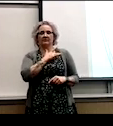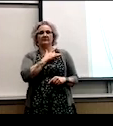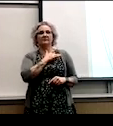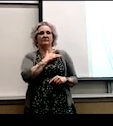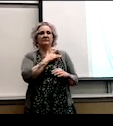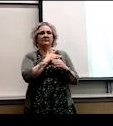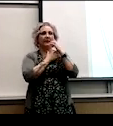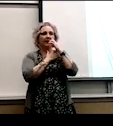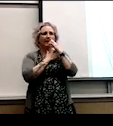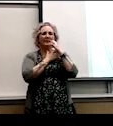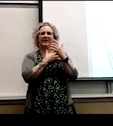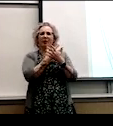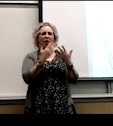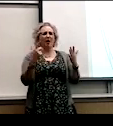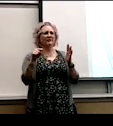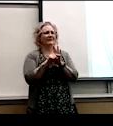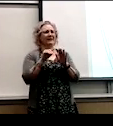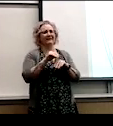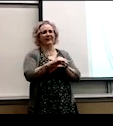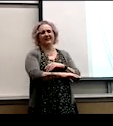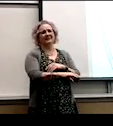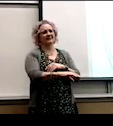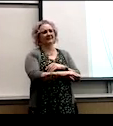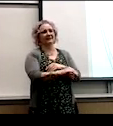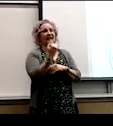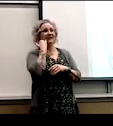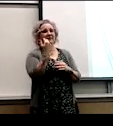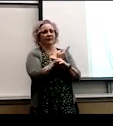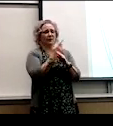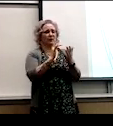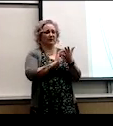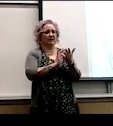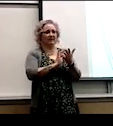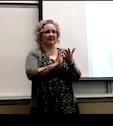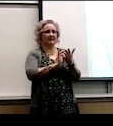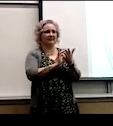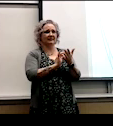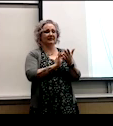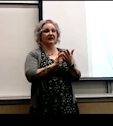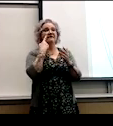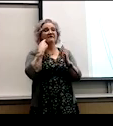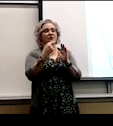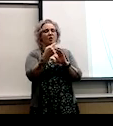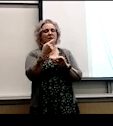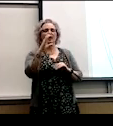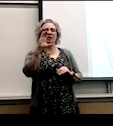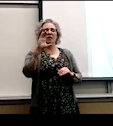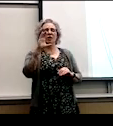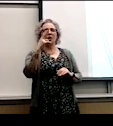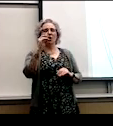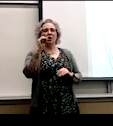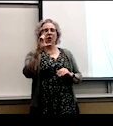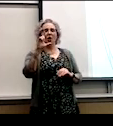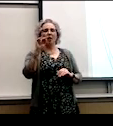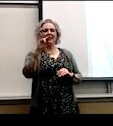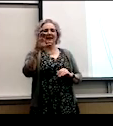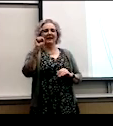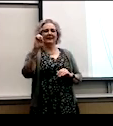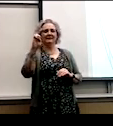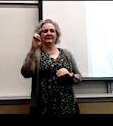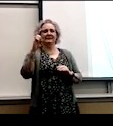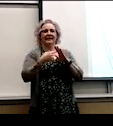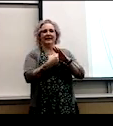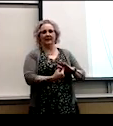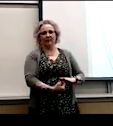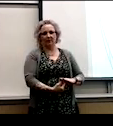higher risk of side effects with medications in general and with the cholinesterase inhibitors. So I usually start at half the dose and then titrate